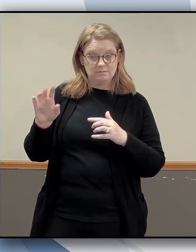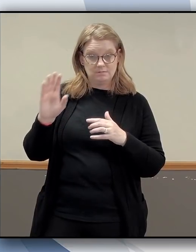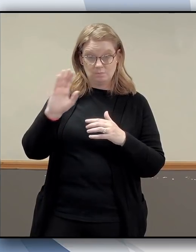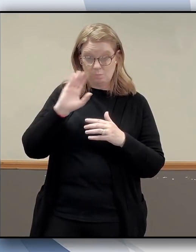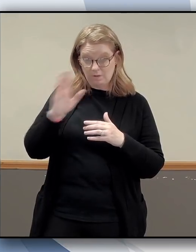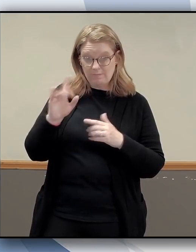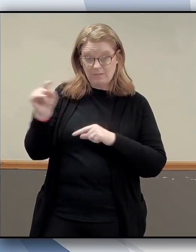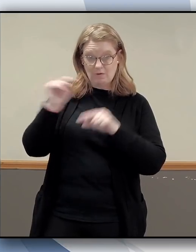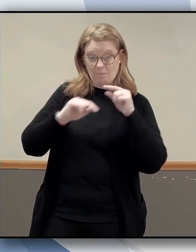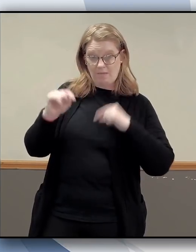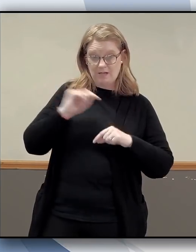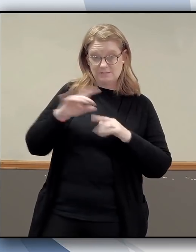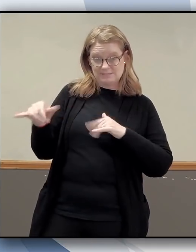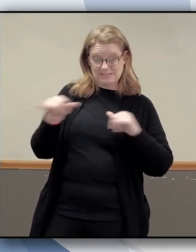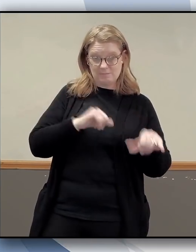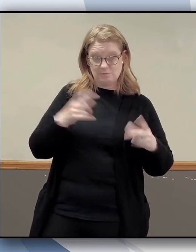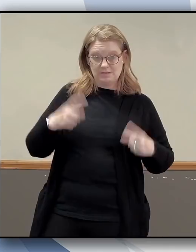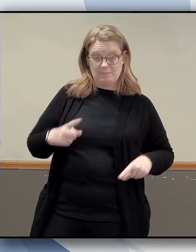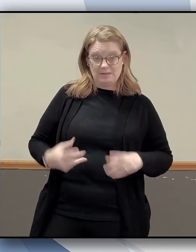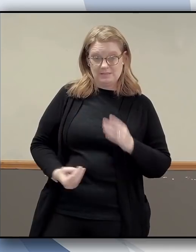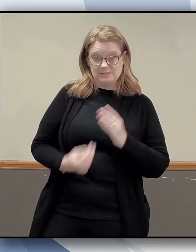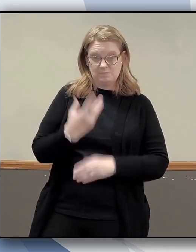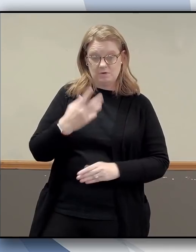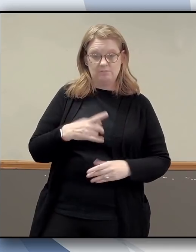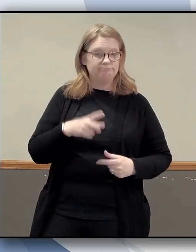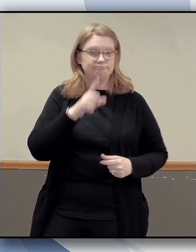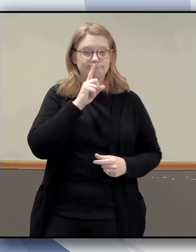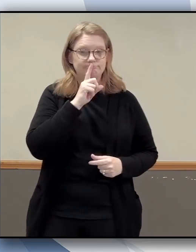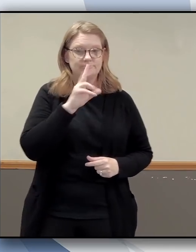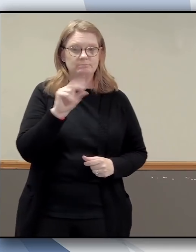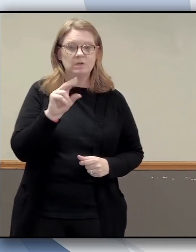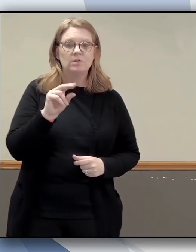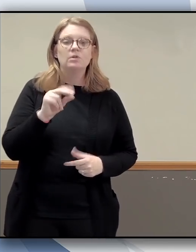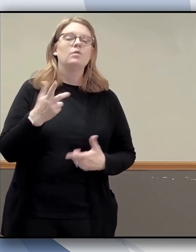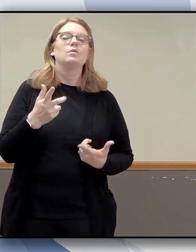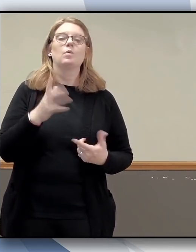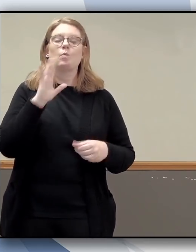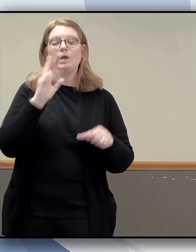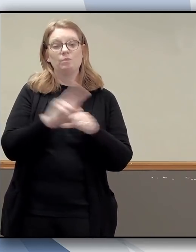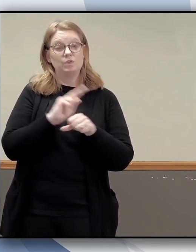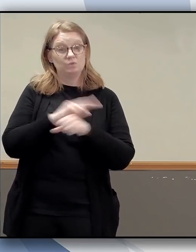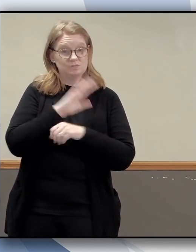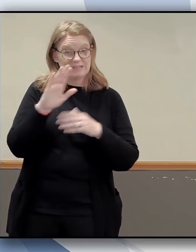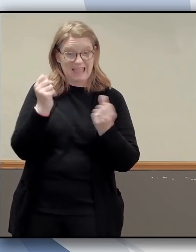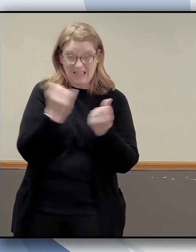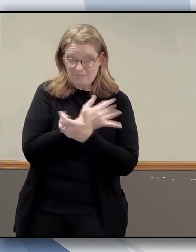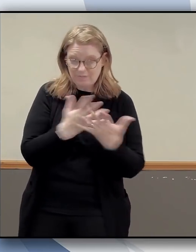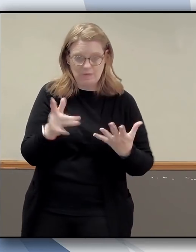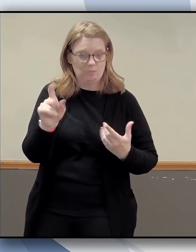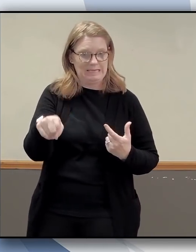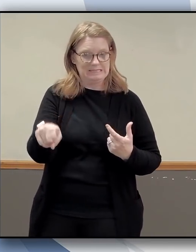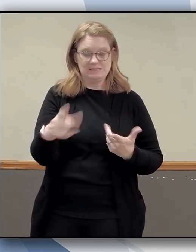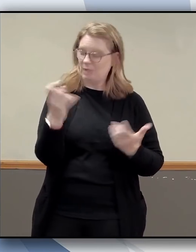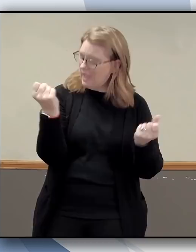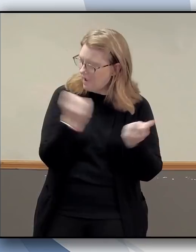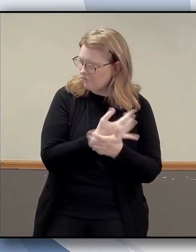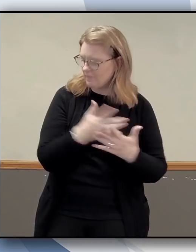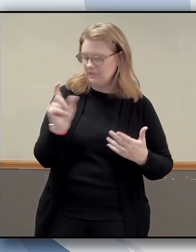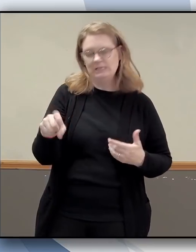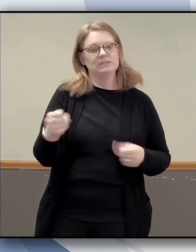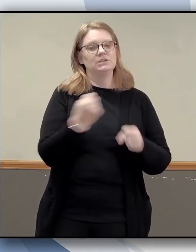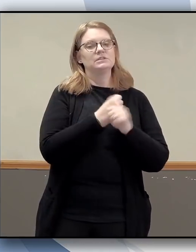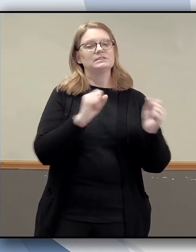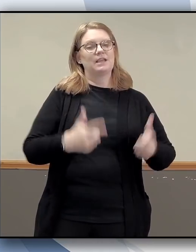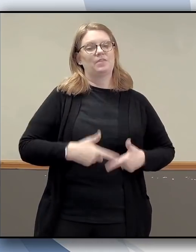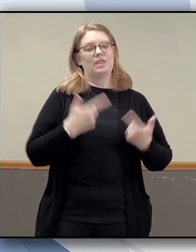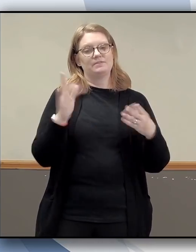of what we did in the spring? I haven't said that. I've said all along that, we'll use every tool in the toolbox we need to make sure that, save lives and